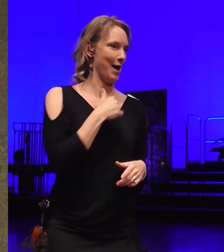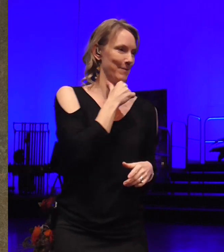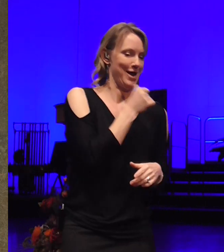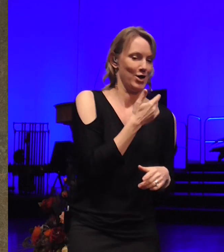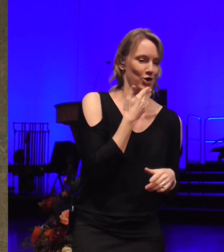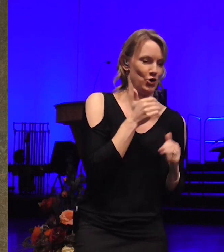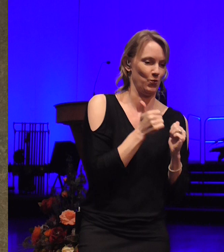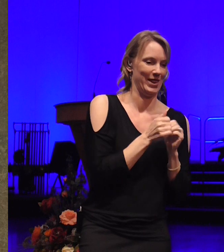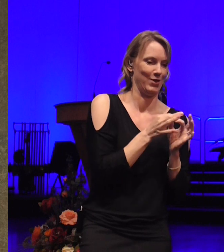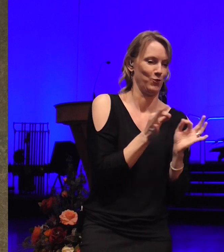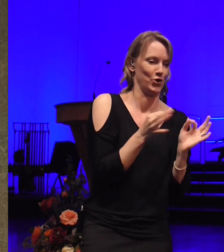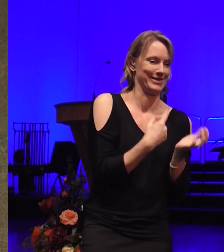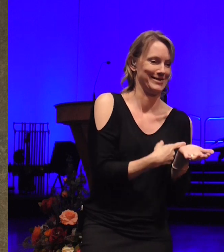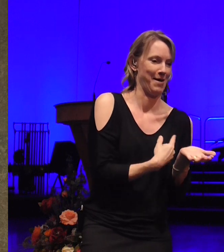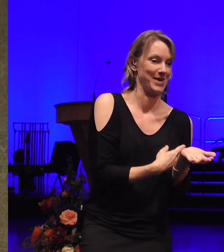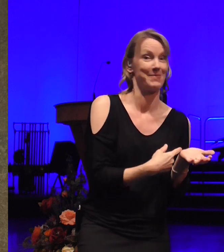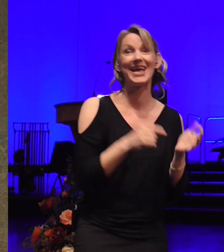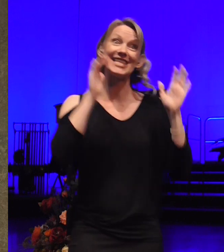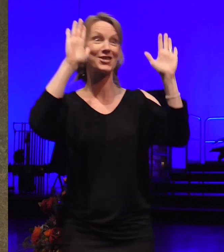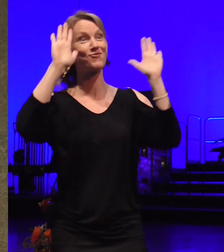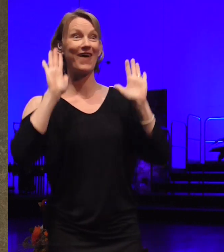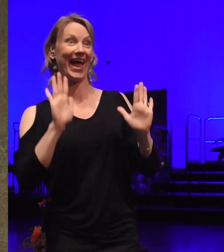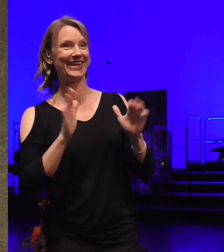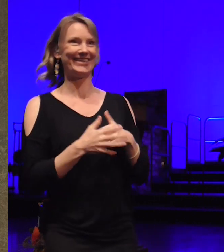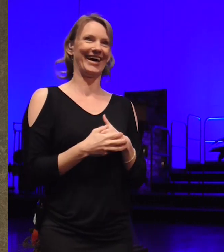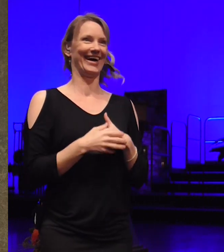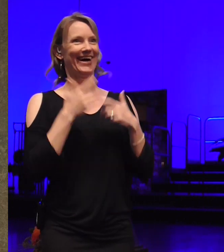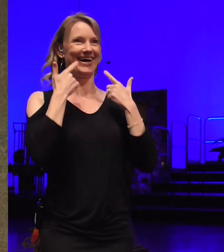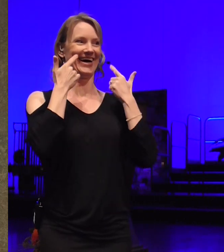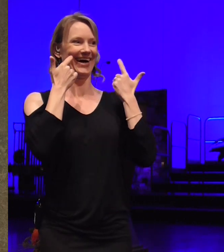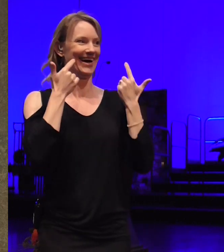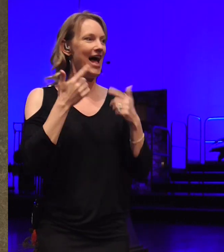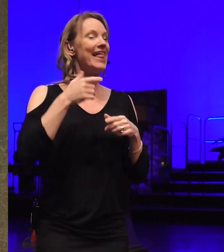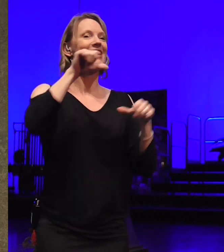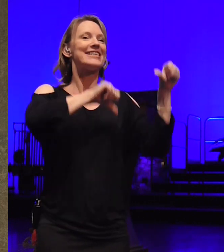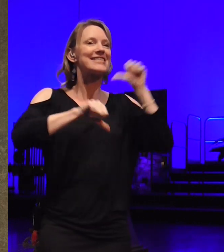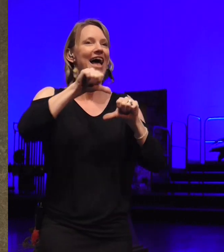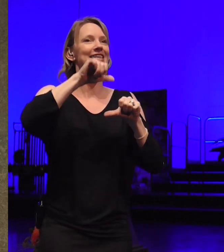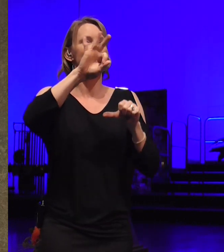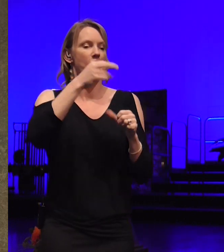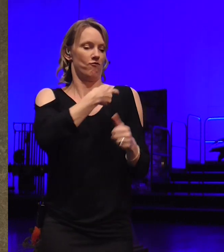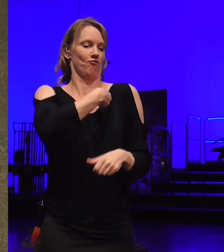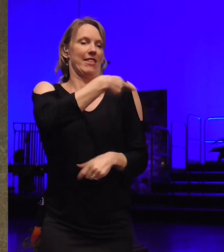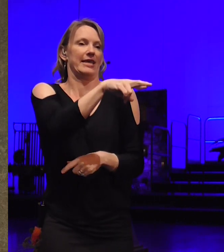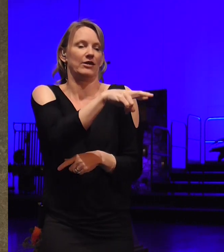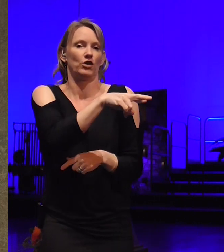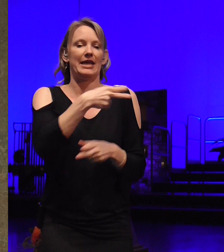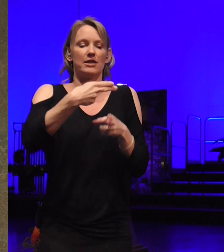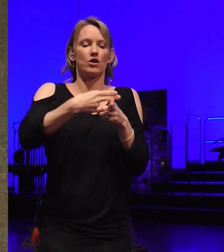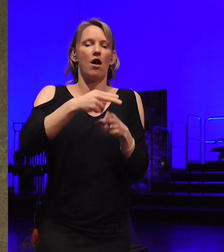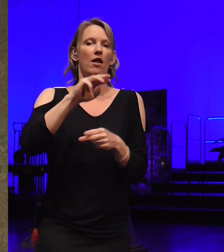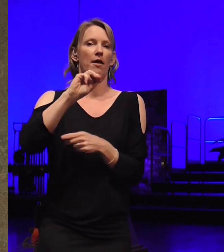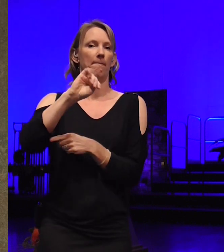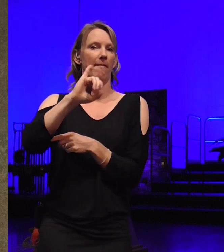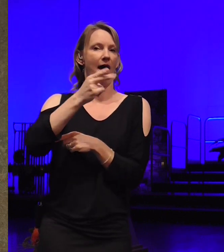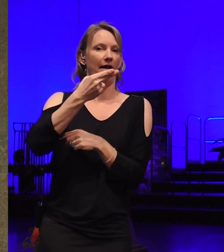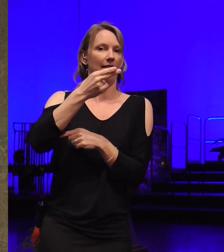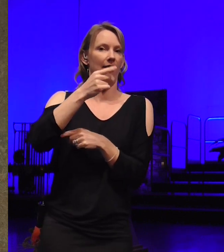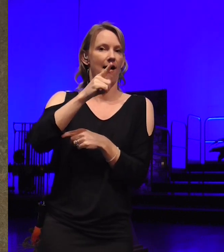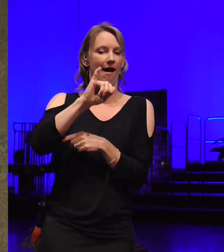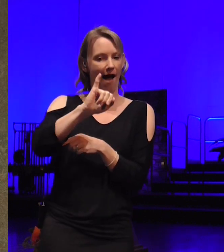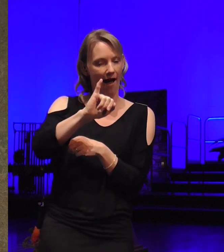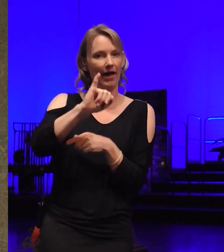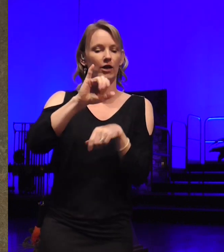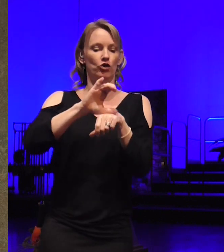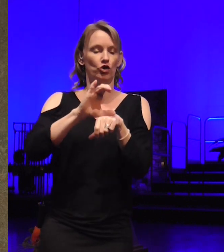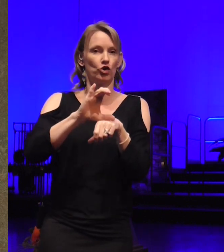good with words sometimes. It is great. The science of religion. It is called Mile High